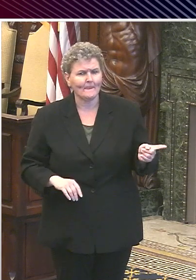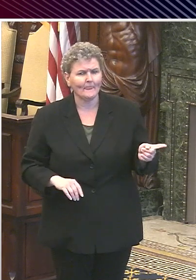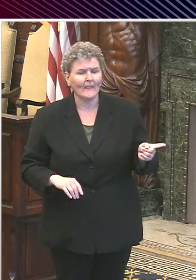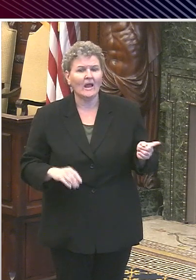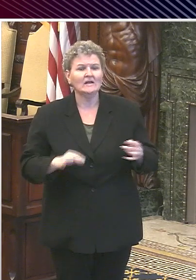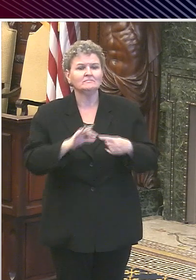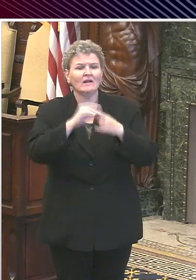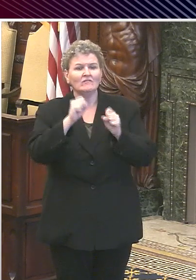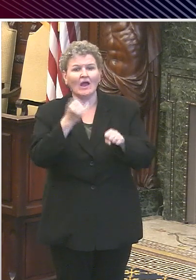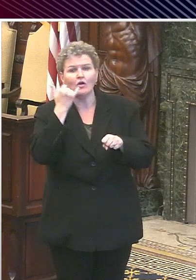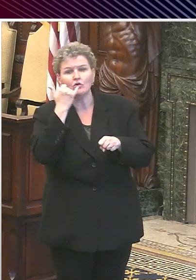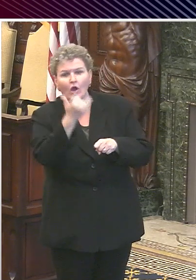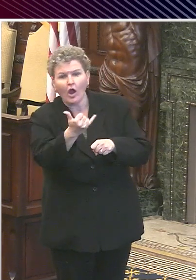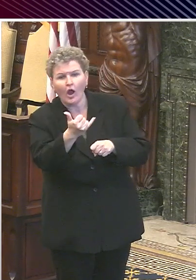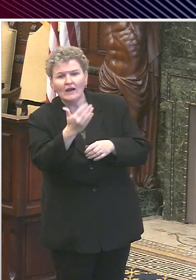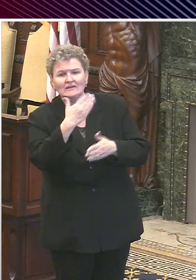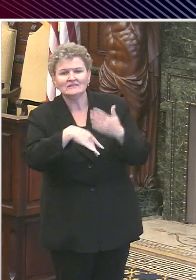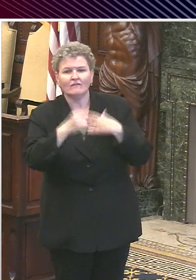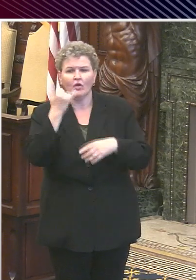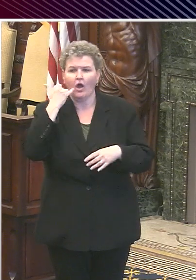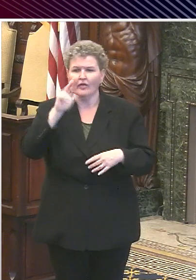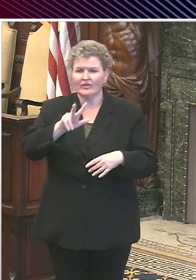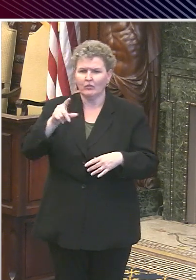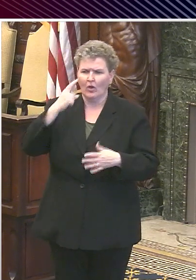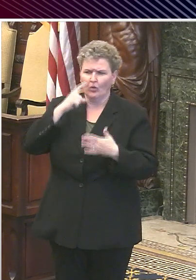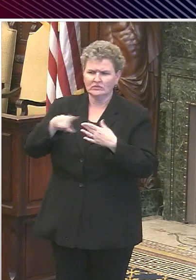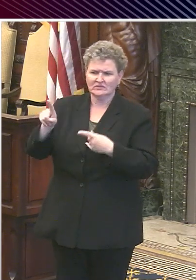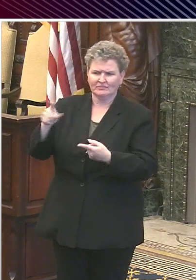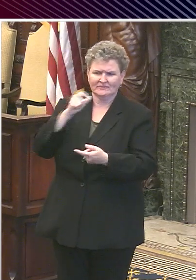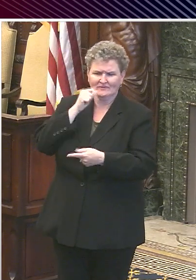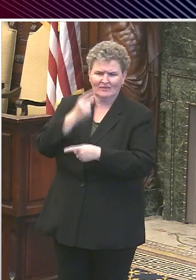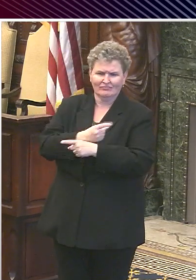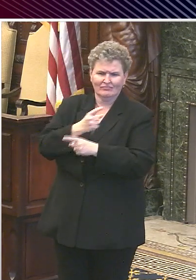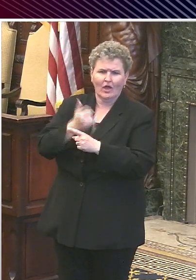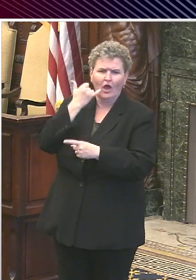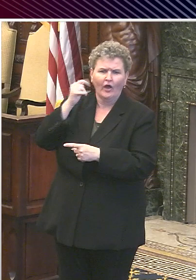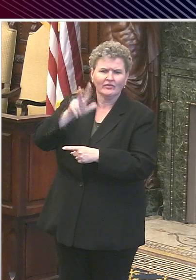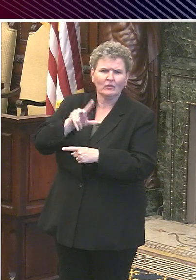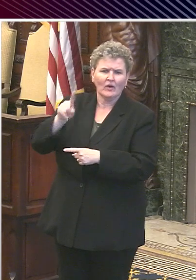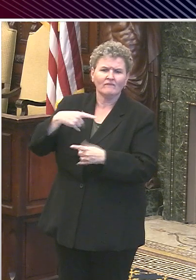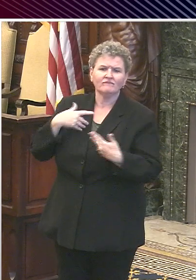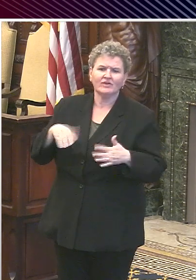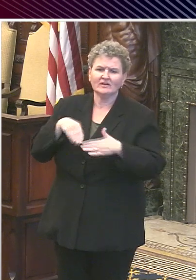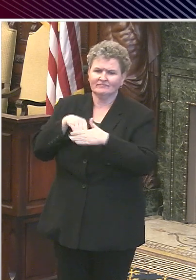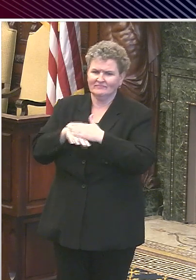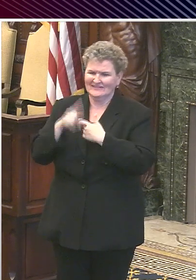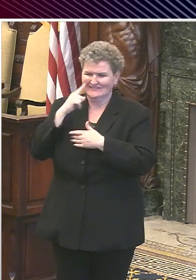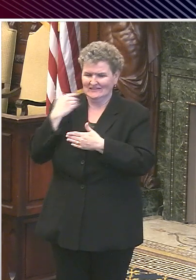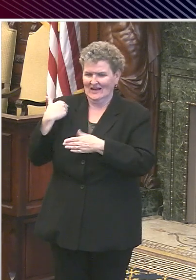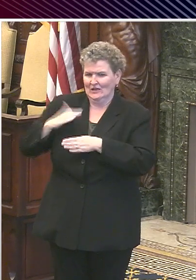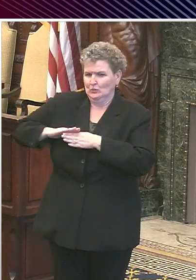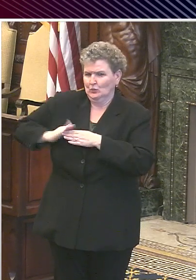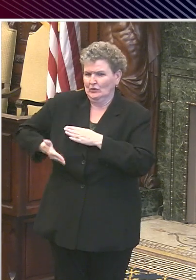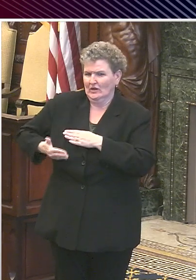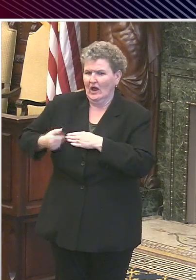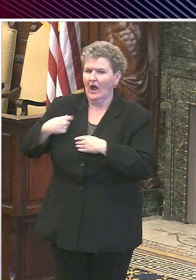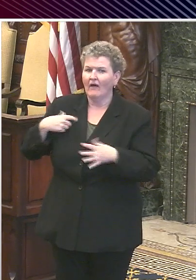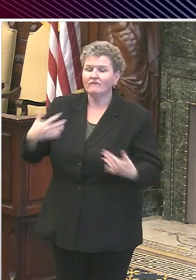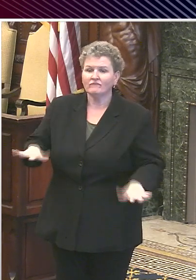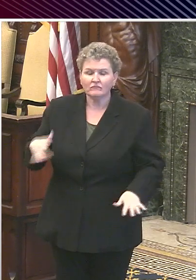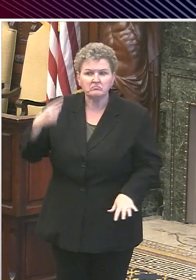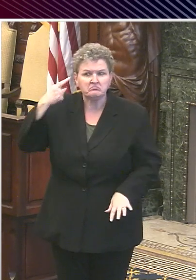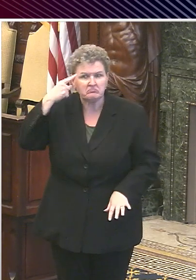than just 311? Because sometimes I was out and about last weekend and I saw a group